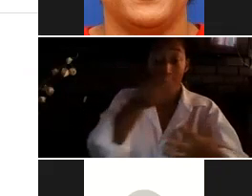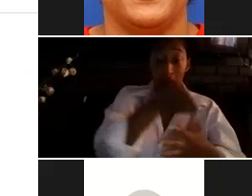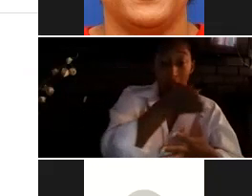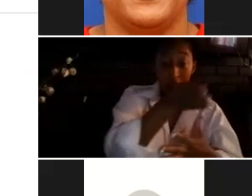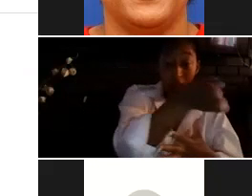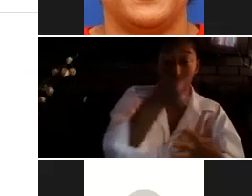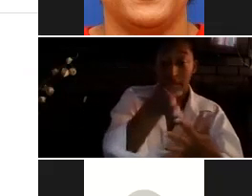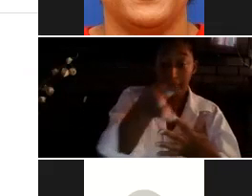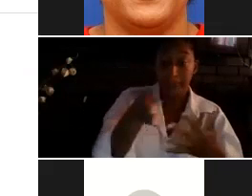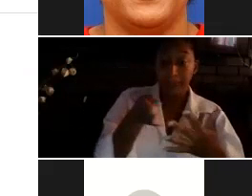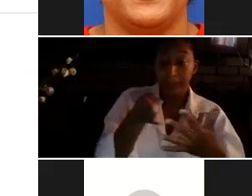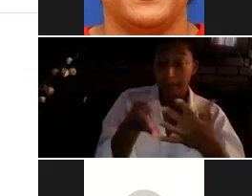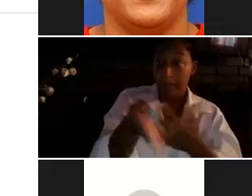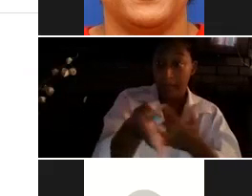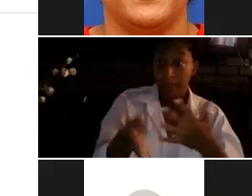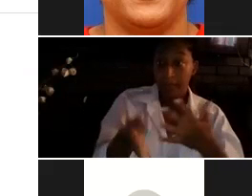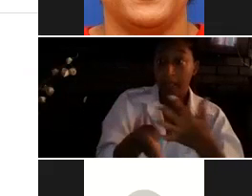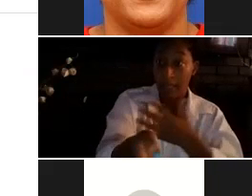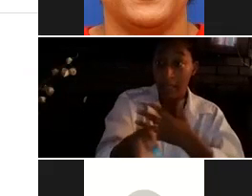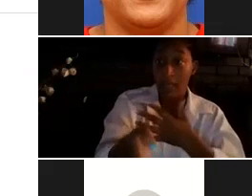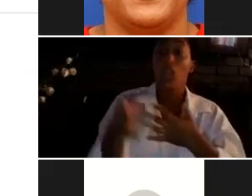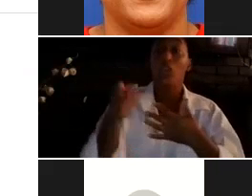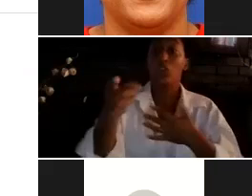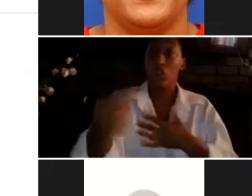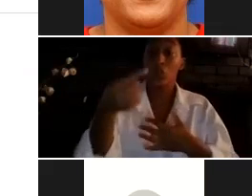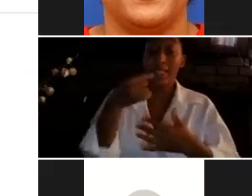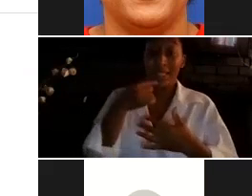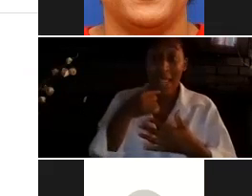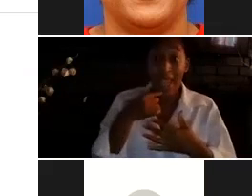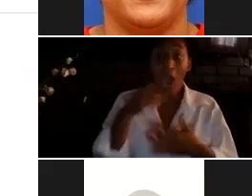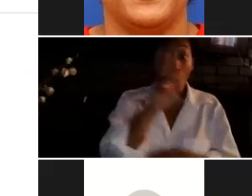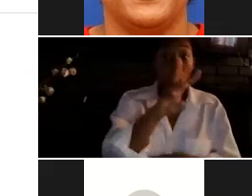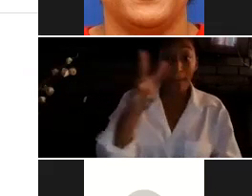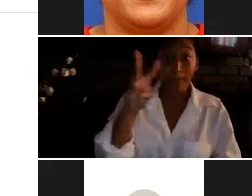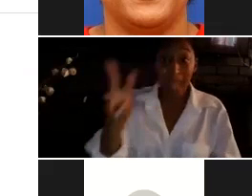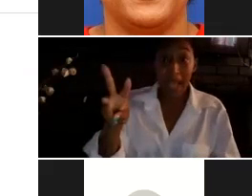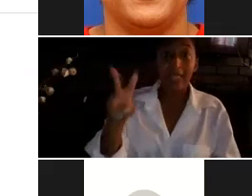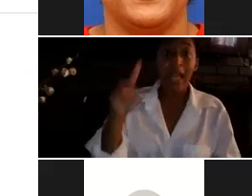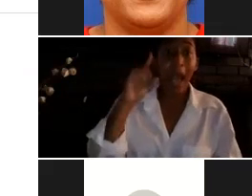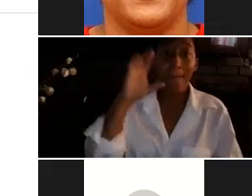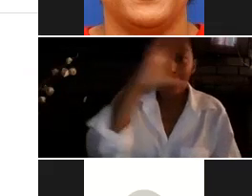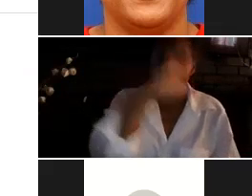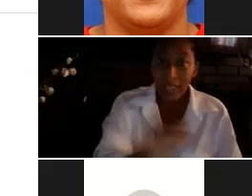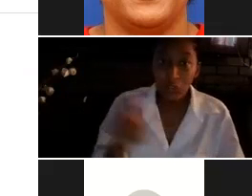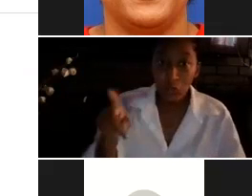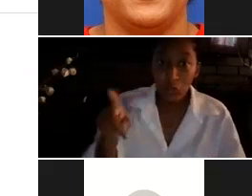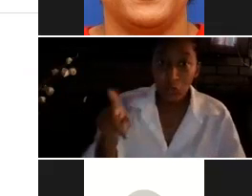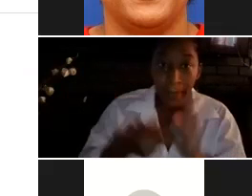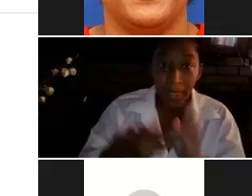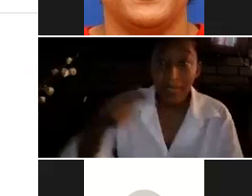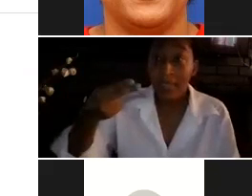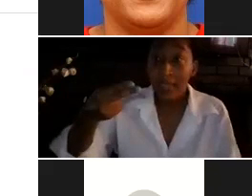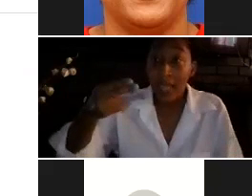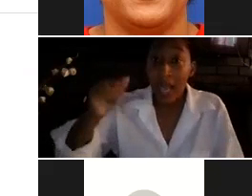mentioned the website. I suspect you're talking about the Hindawi website, which is Yes. definitely fair game for finding an